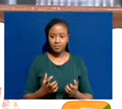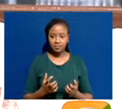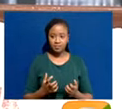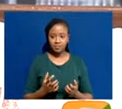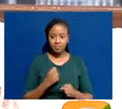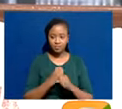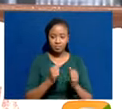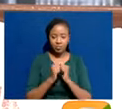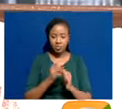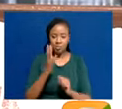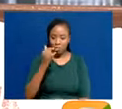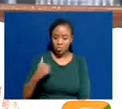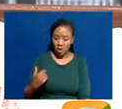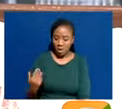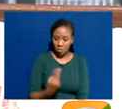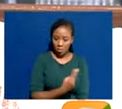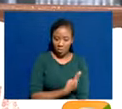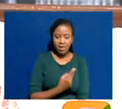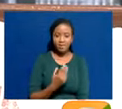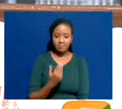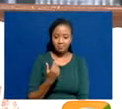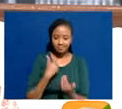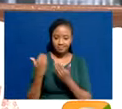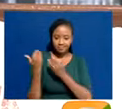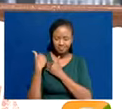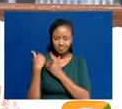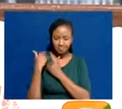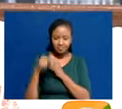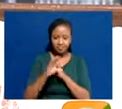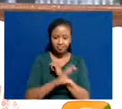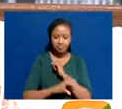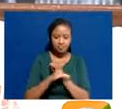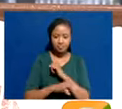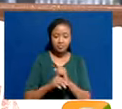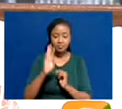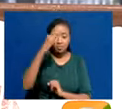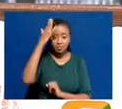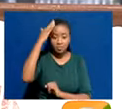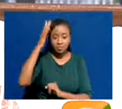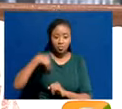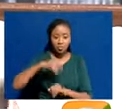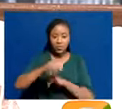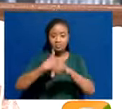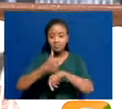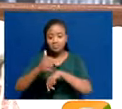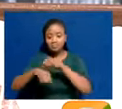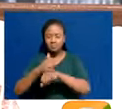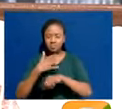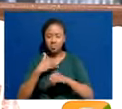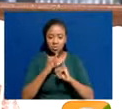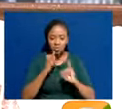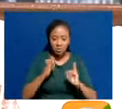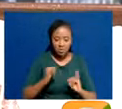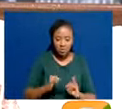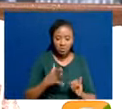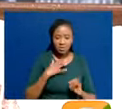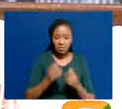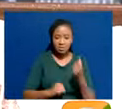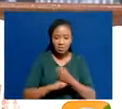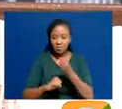our responsibility as the citizens of this capital. I'll put, we're putting up the bins, we're trying to clean the place, and I'll tell you what we're doing for the